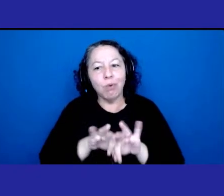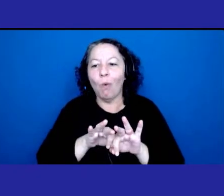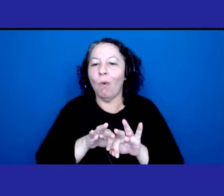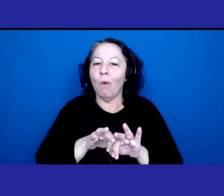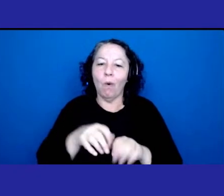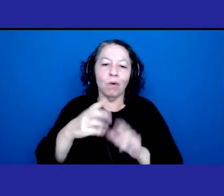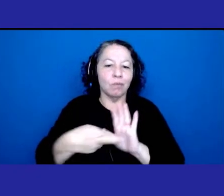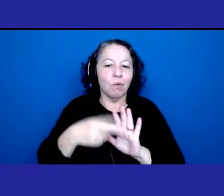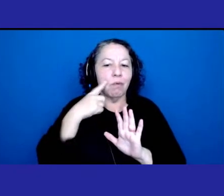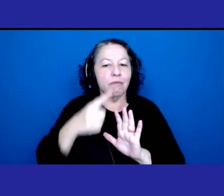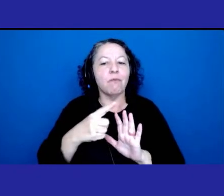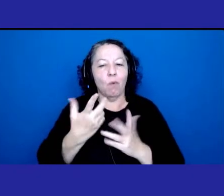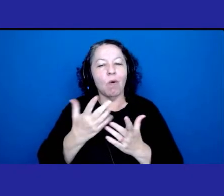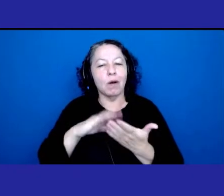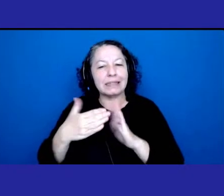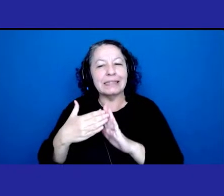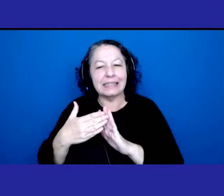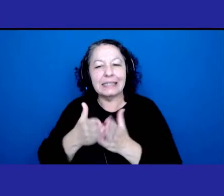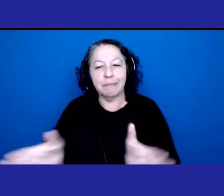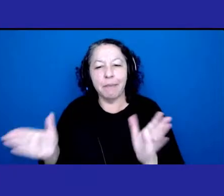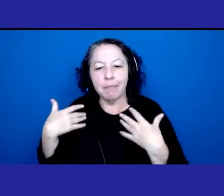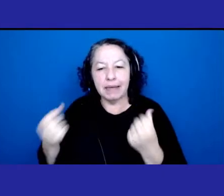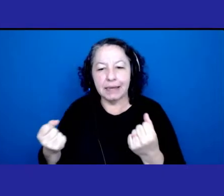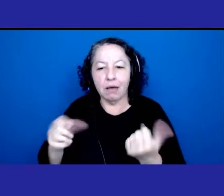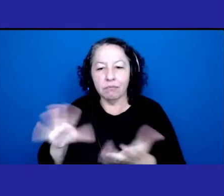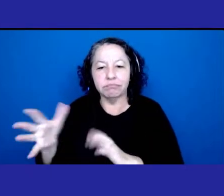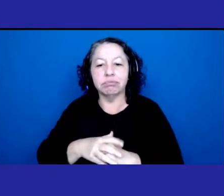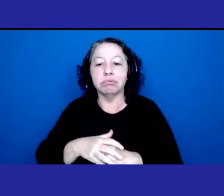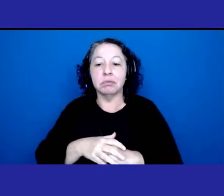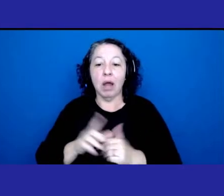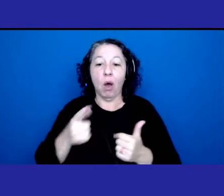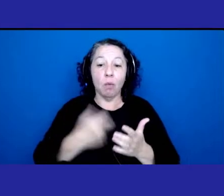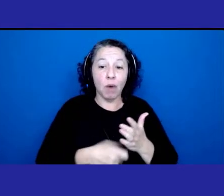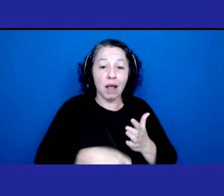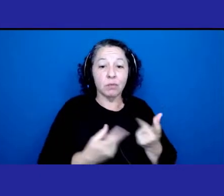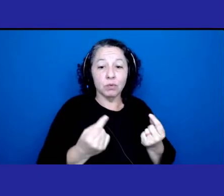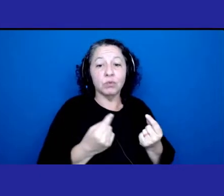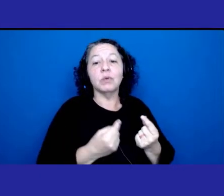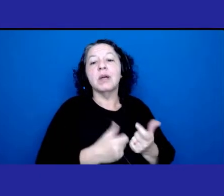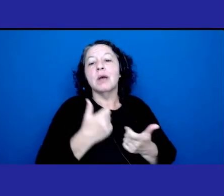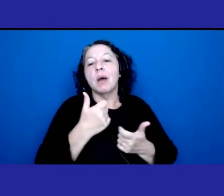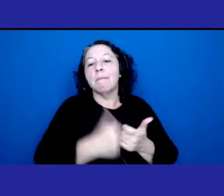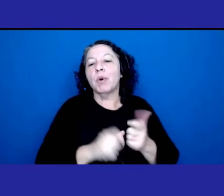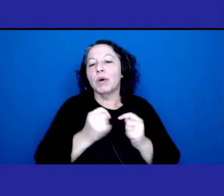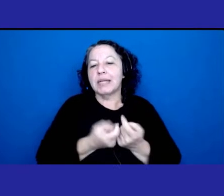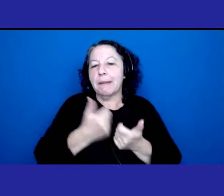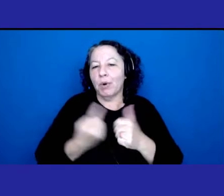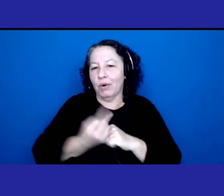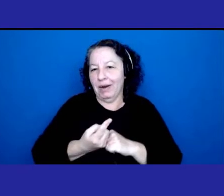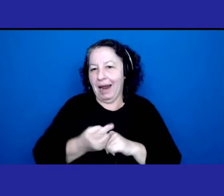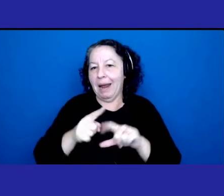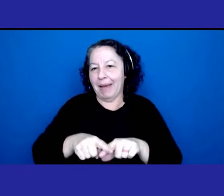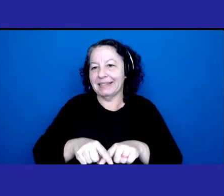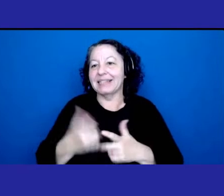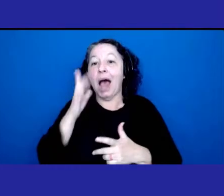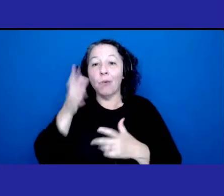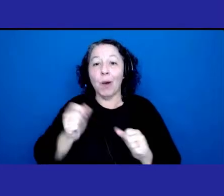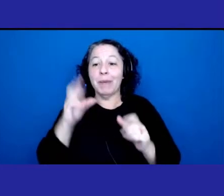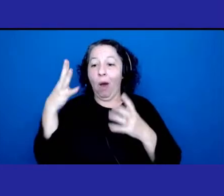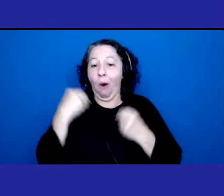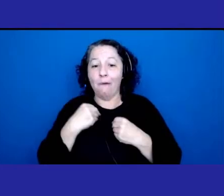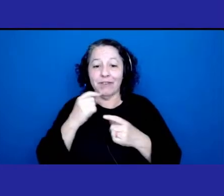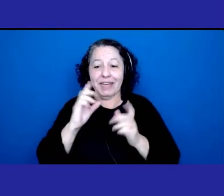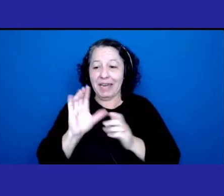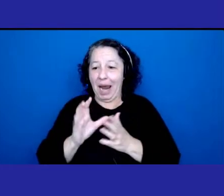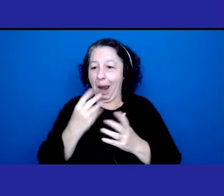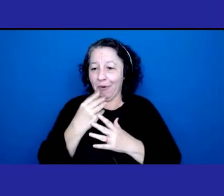response. The pricing for these services is primarily based on a per team, per day basis. In the event of activation, vendors are